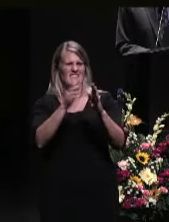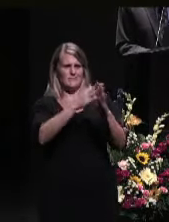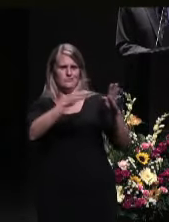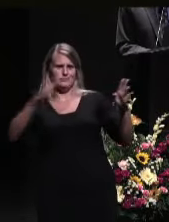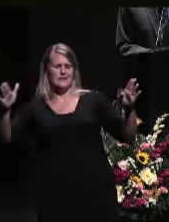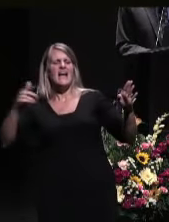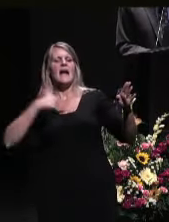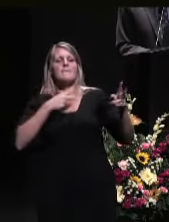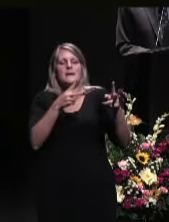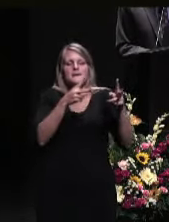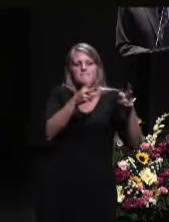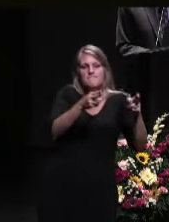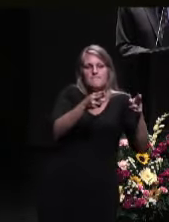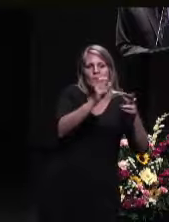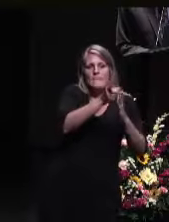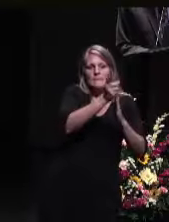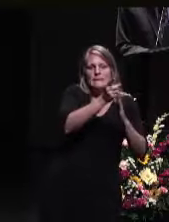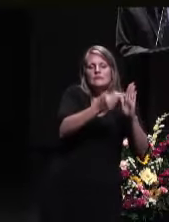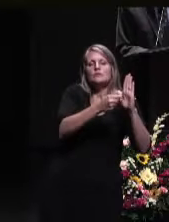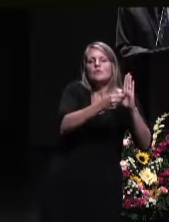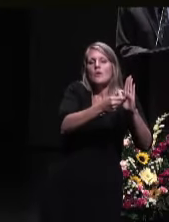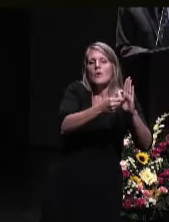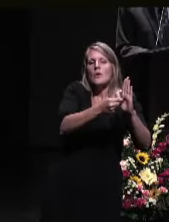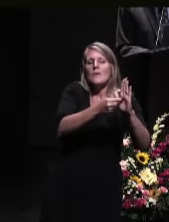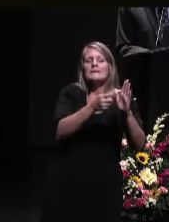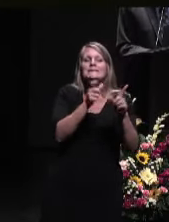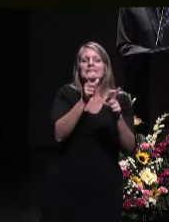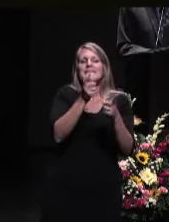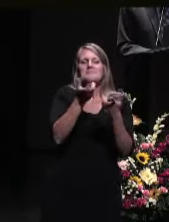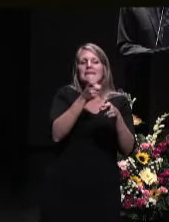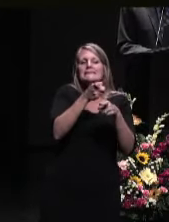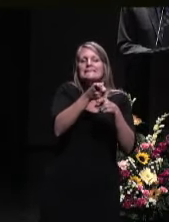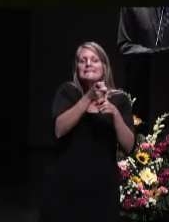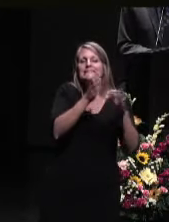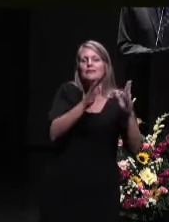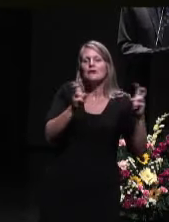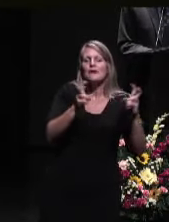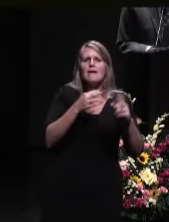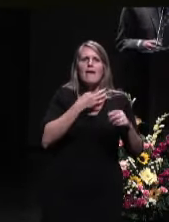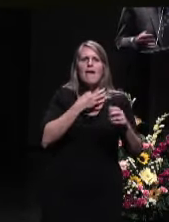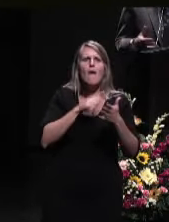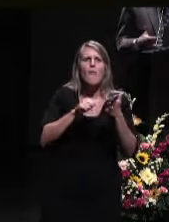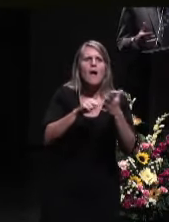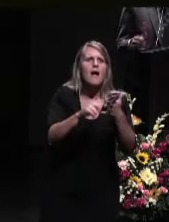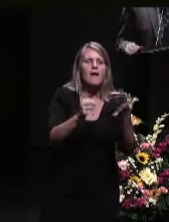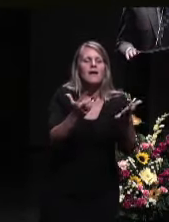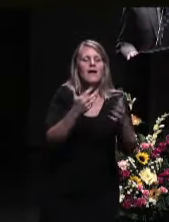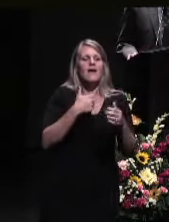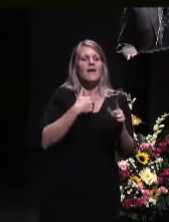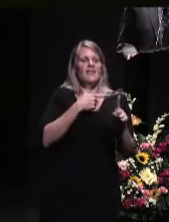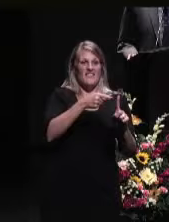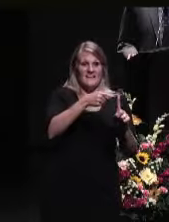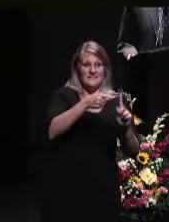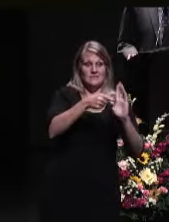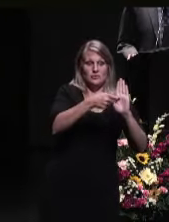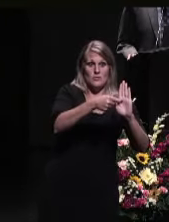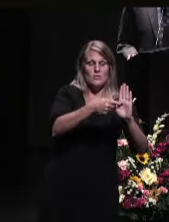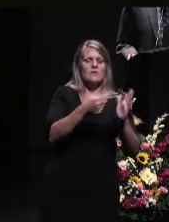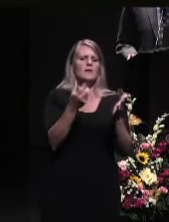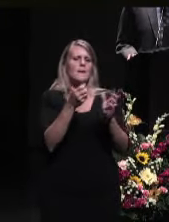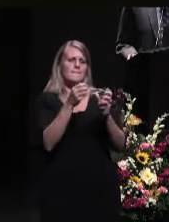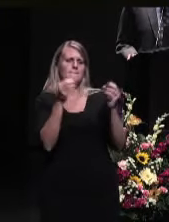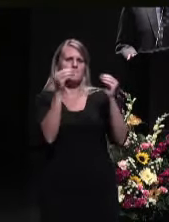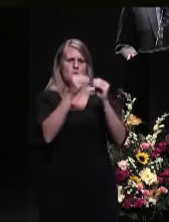that video, kind of give you a few teasers, and encourage you to take a look at not only the video, but there's a longer version of this talk and